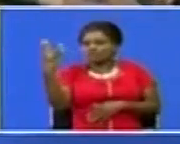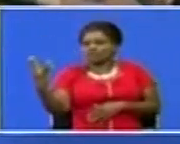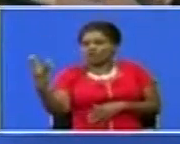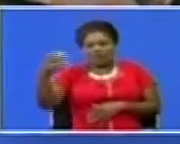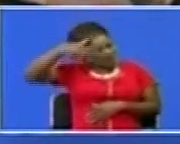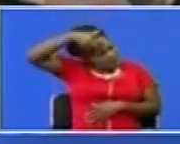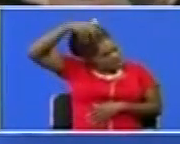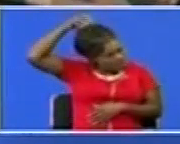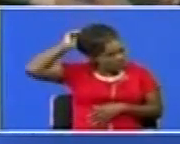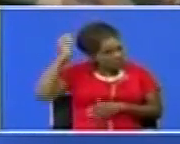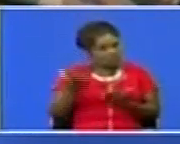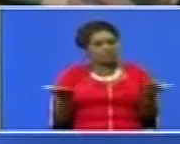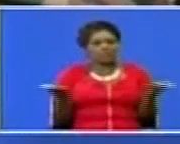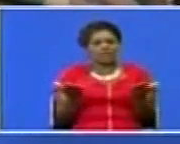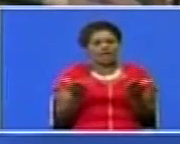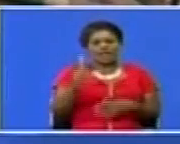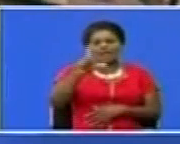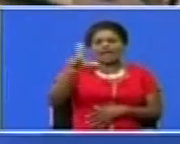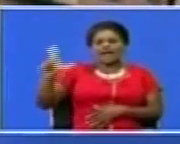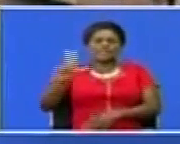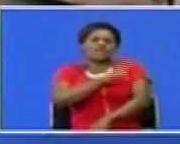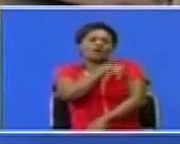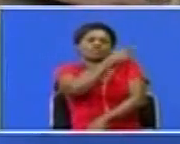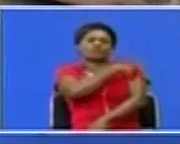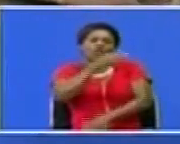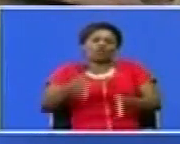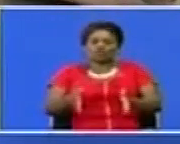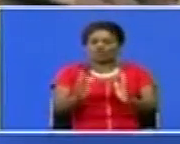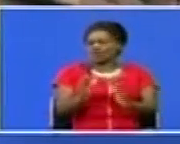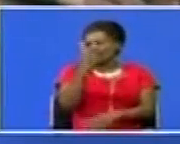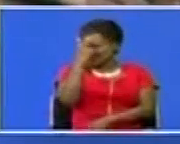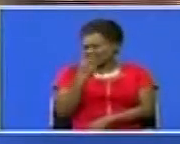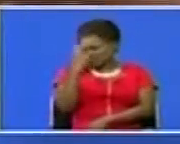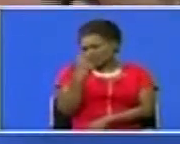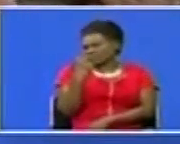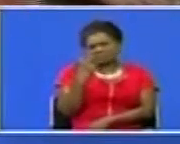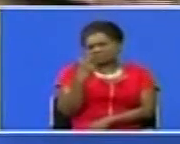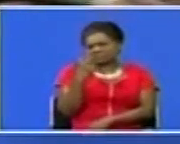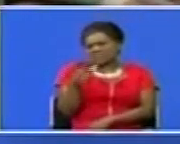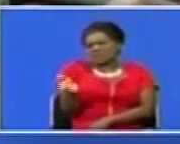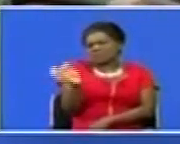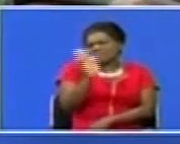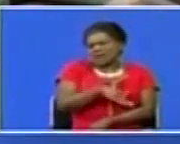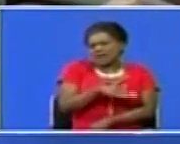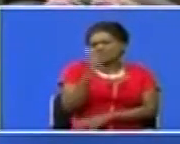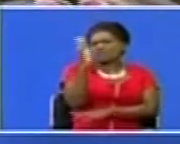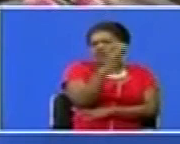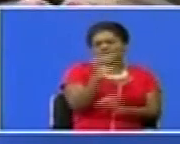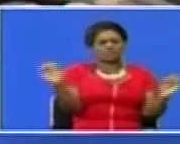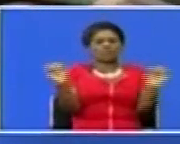around Langata Hospital on Langata Road. So we suspect that the lions were not able to go to the park, and